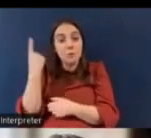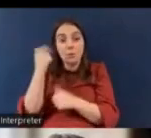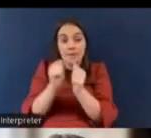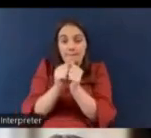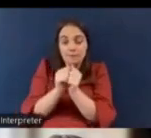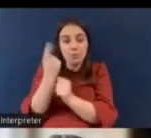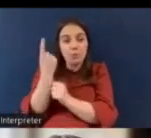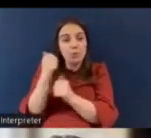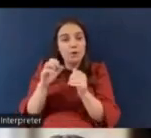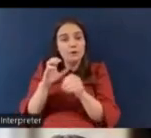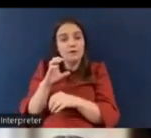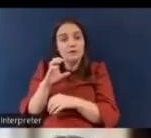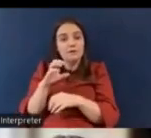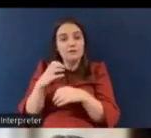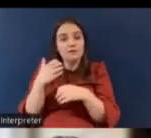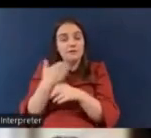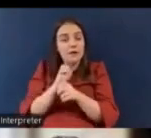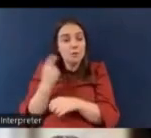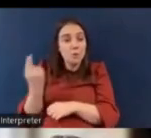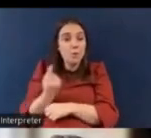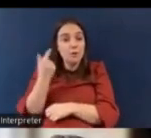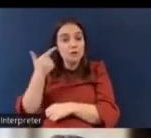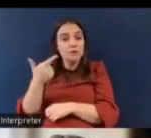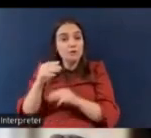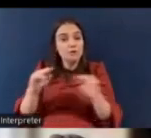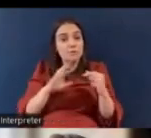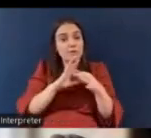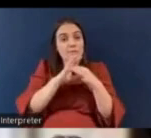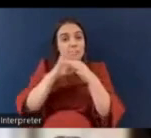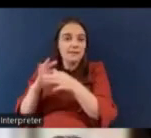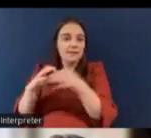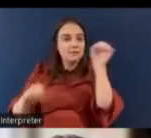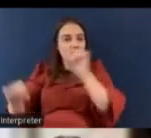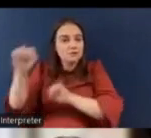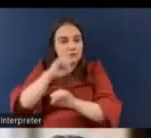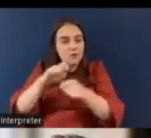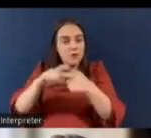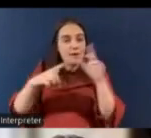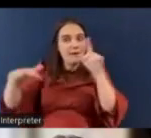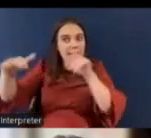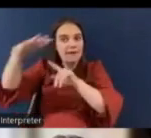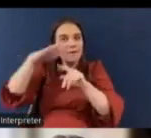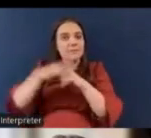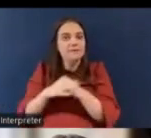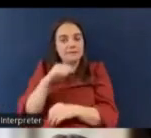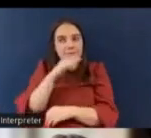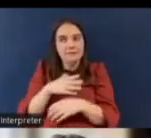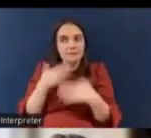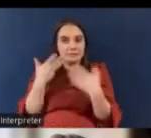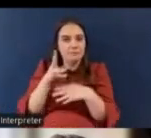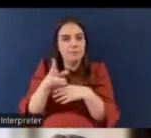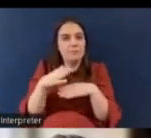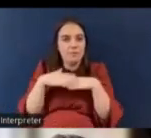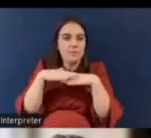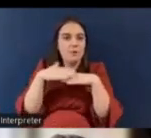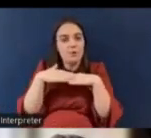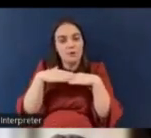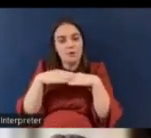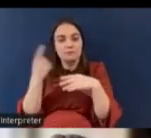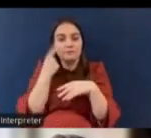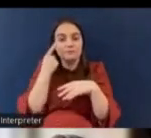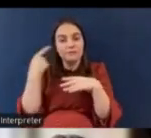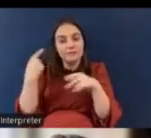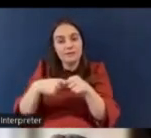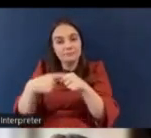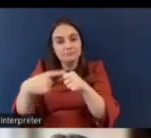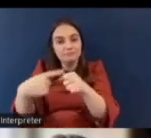one county, only 2 people kind of connected the storm with climate. And given that these storms are going to be ever more frequent, that's a problem.